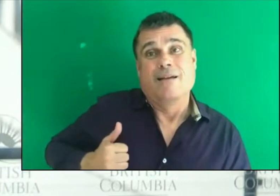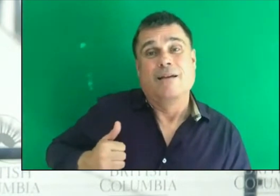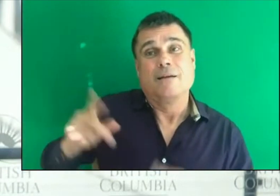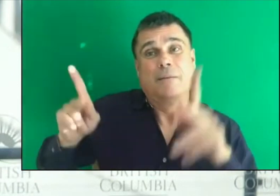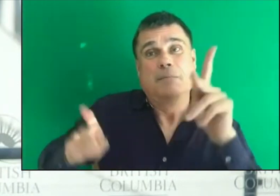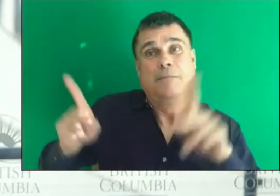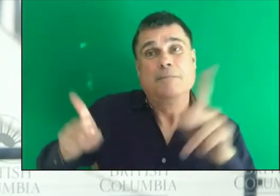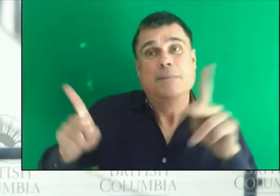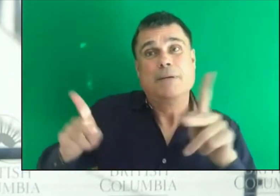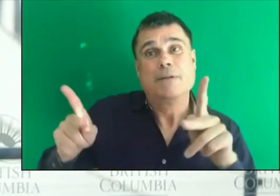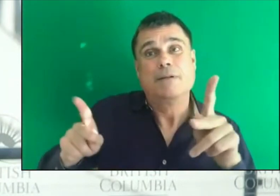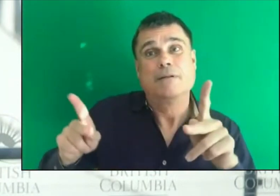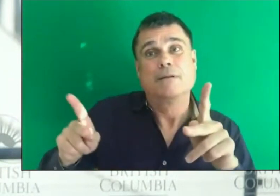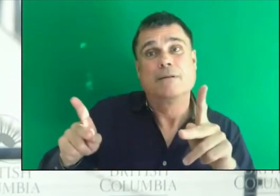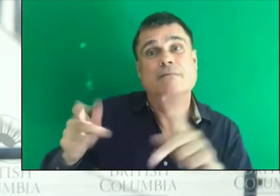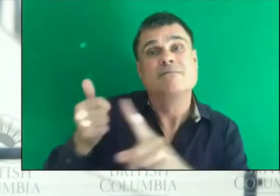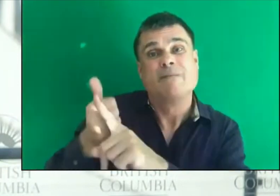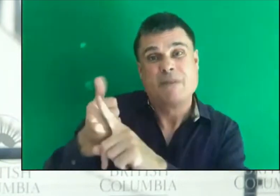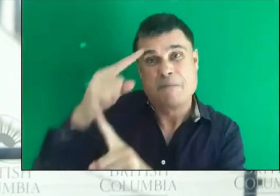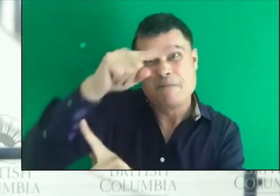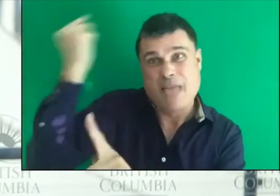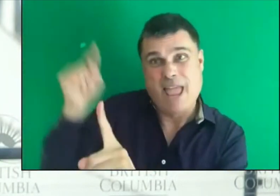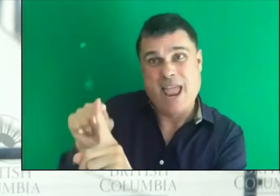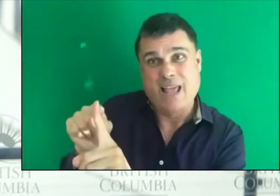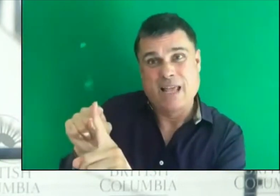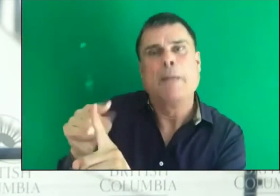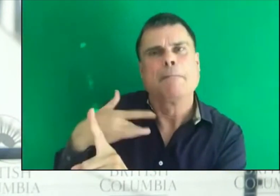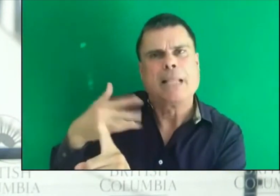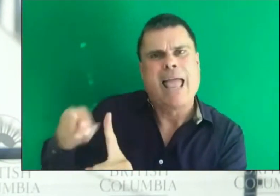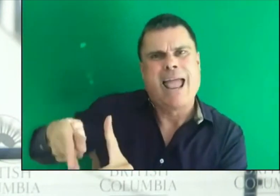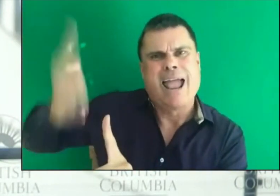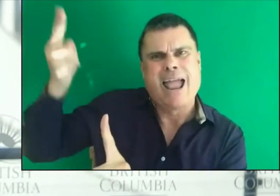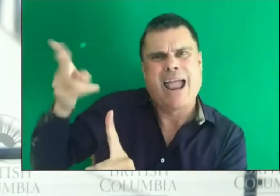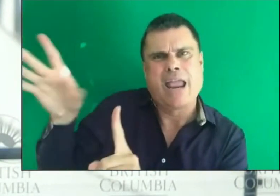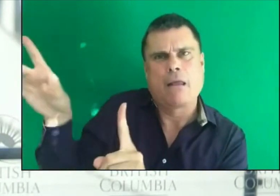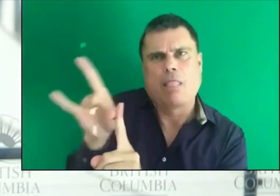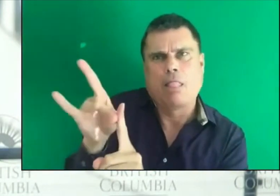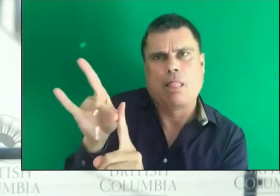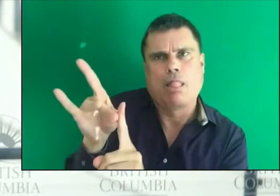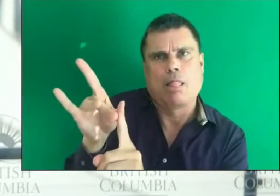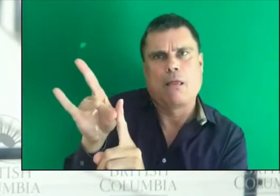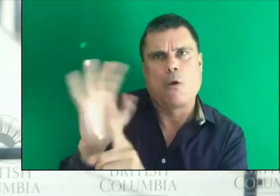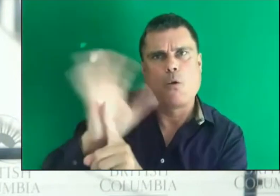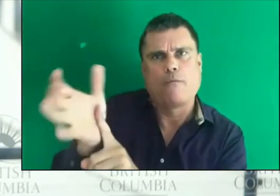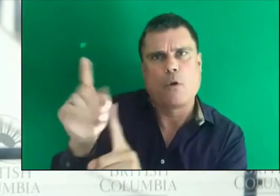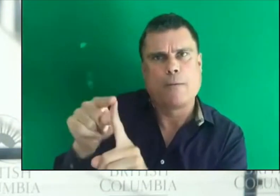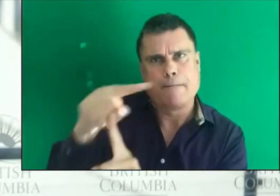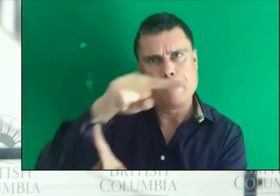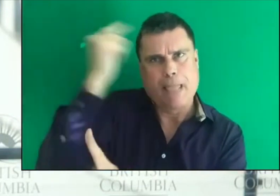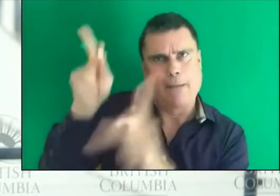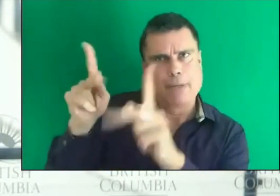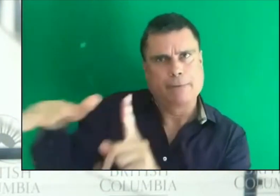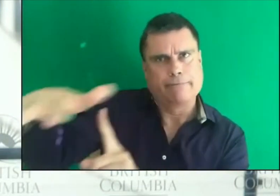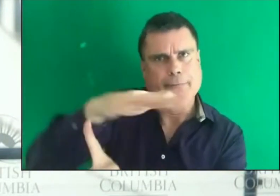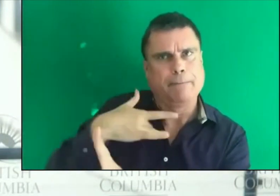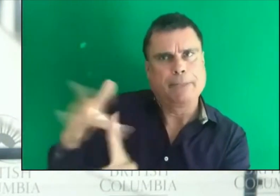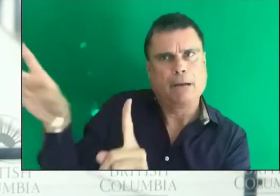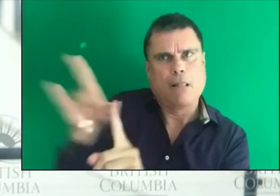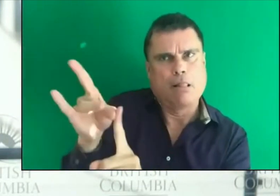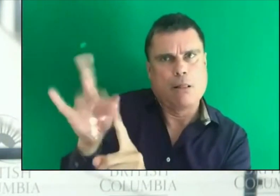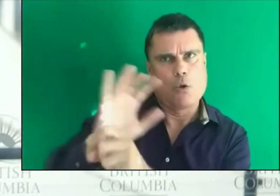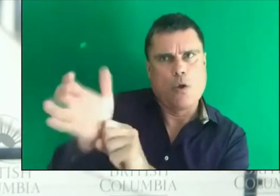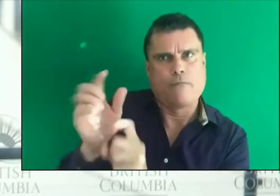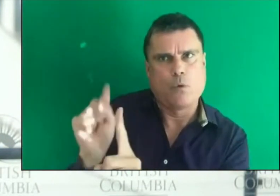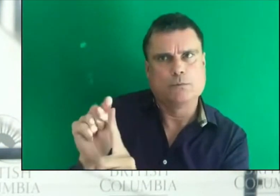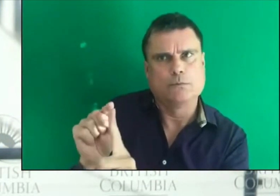Follow-up? Yeah, I do. Many experts continue, including doctors, are advocating for